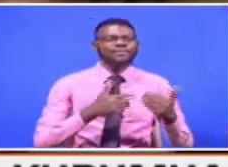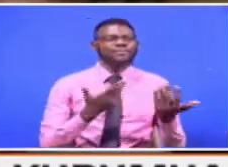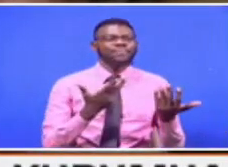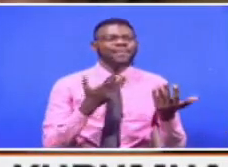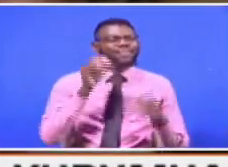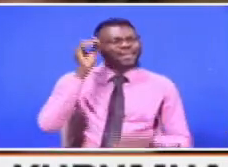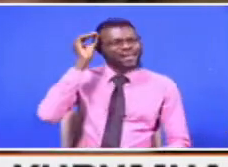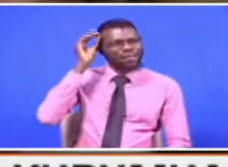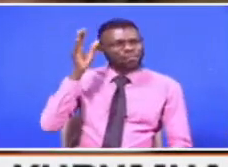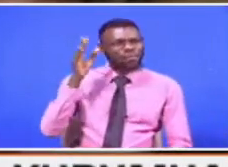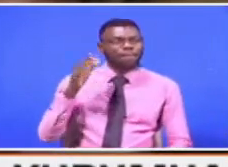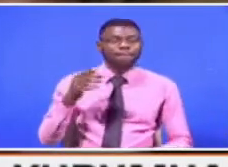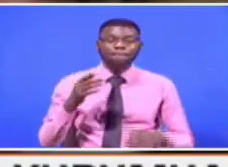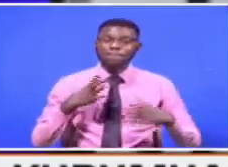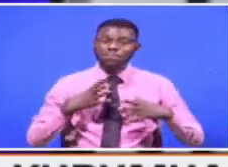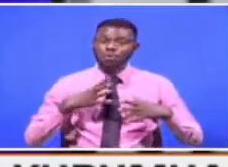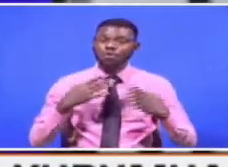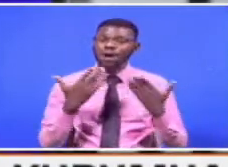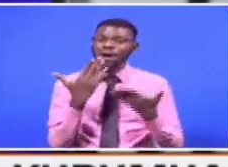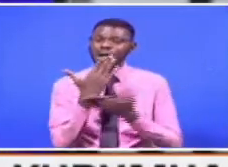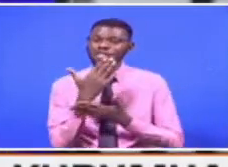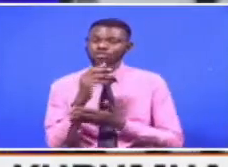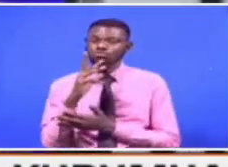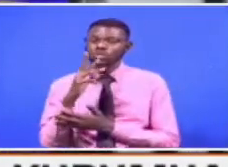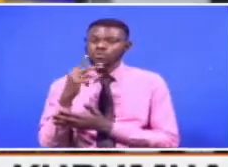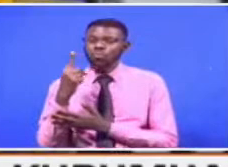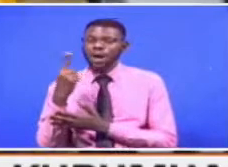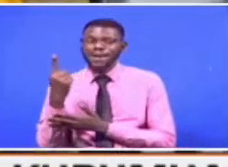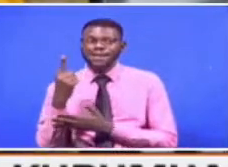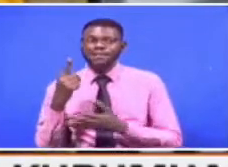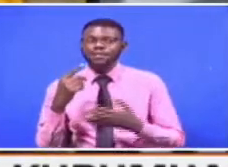kutoka mataifa 21 walihudhuria.